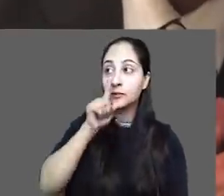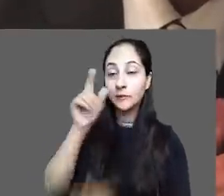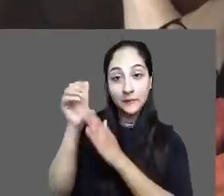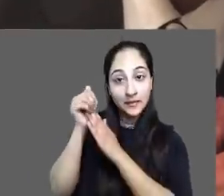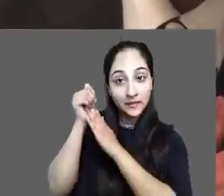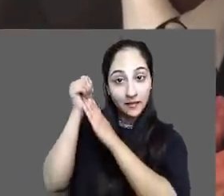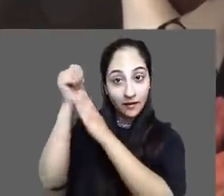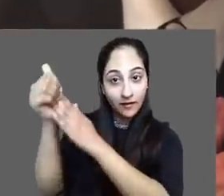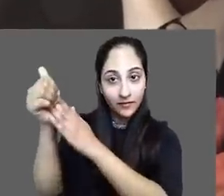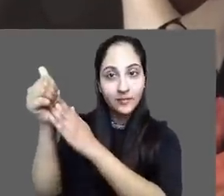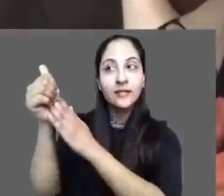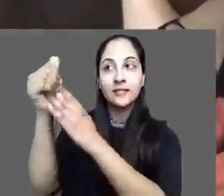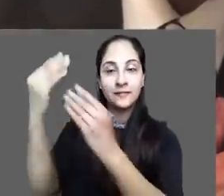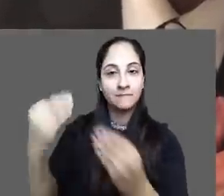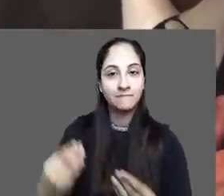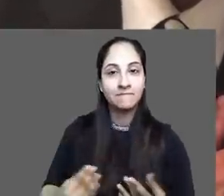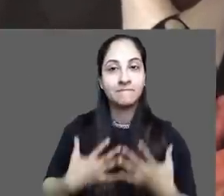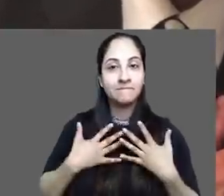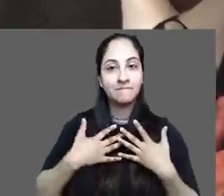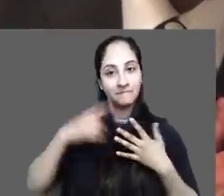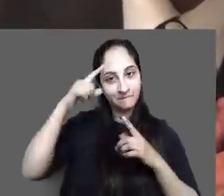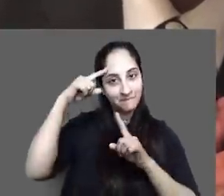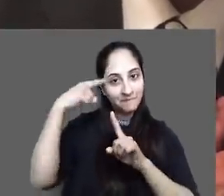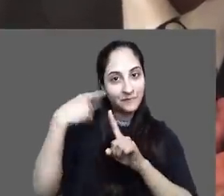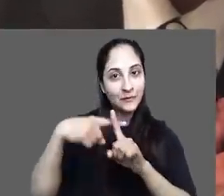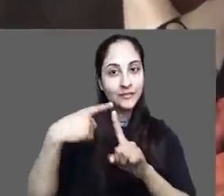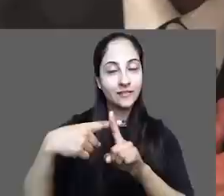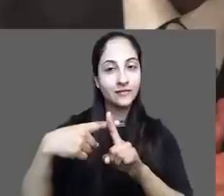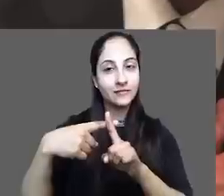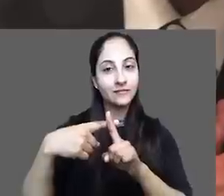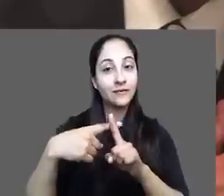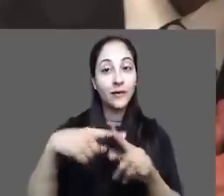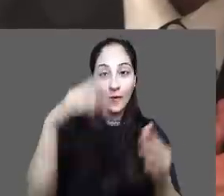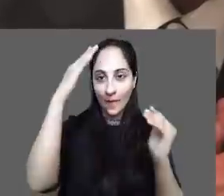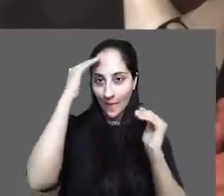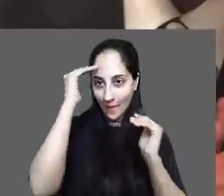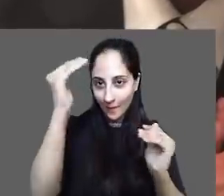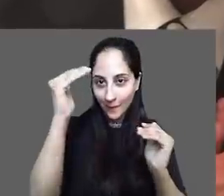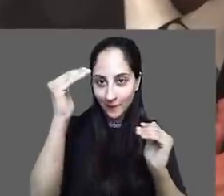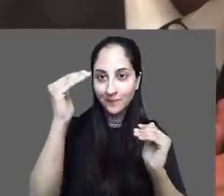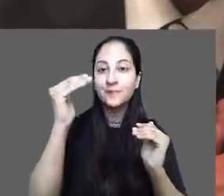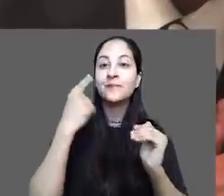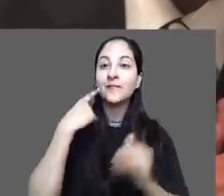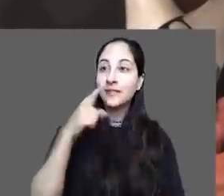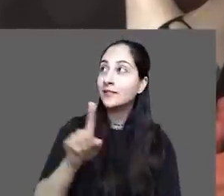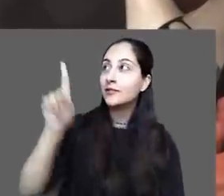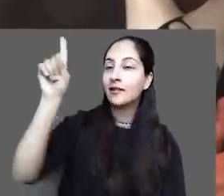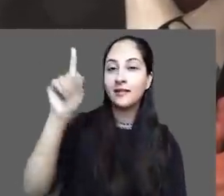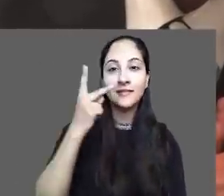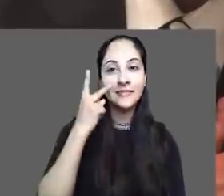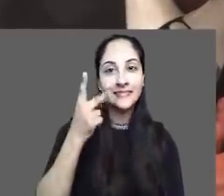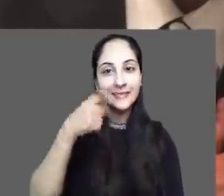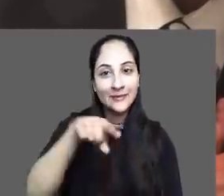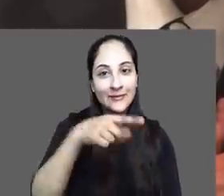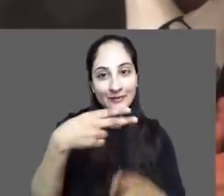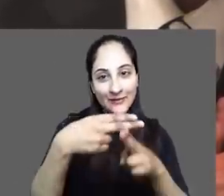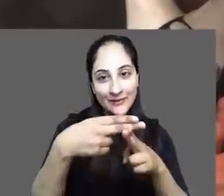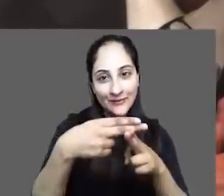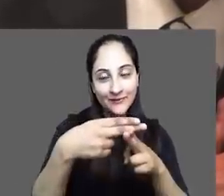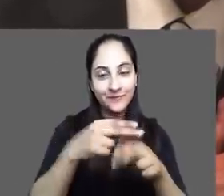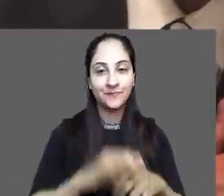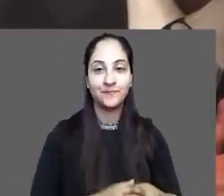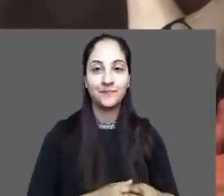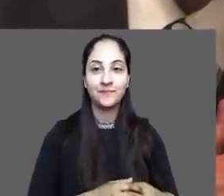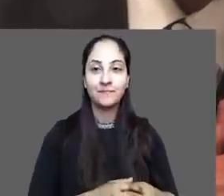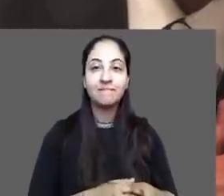and so will this one. With our Imam's guidance, we have hope and optimism, and we